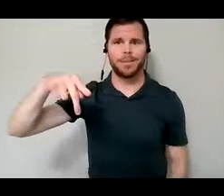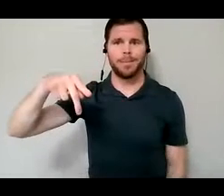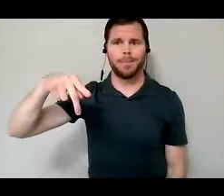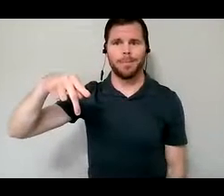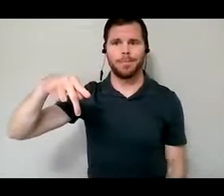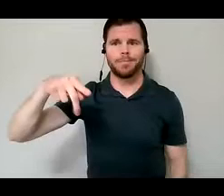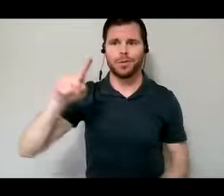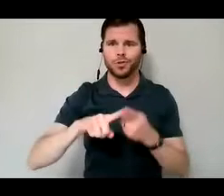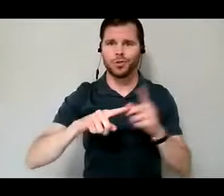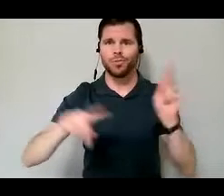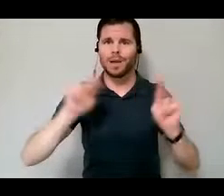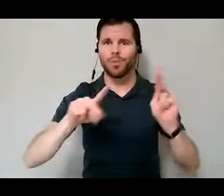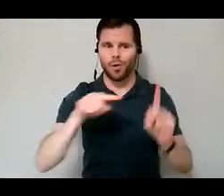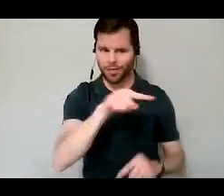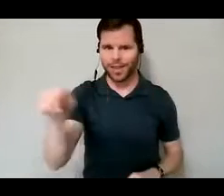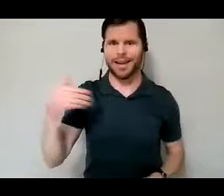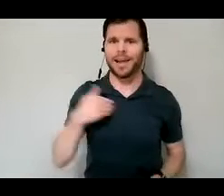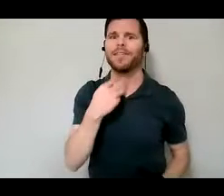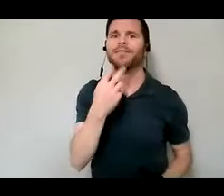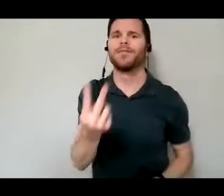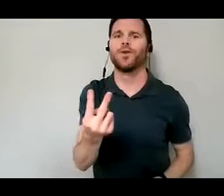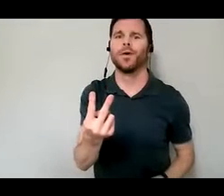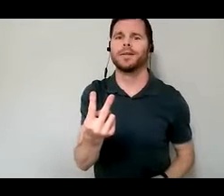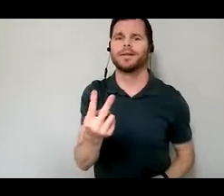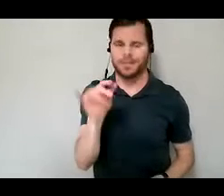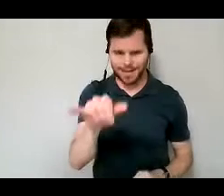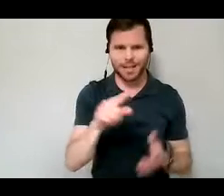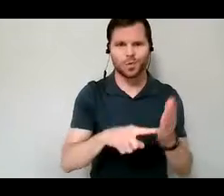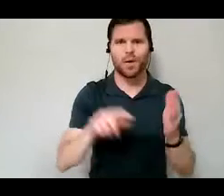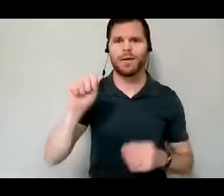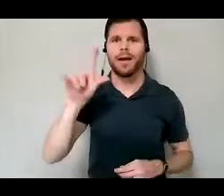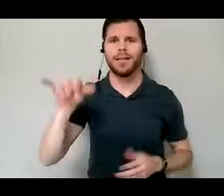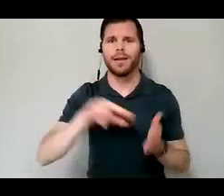and that they have a voice. And that's what being an ally means to me.